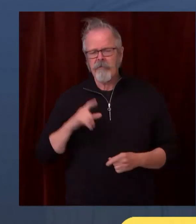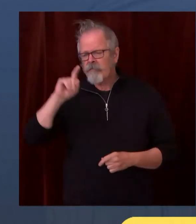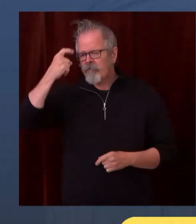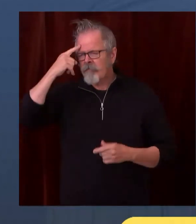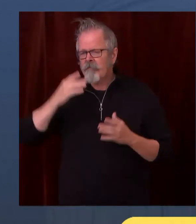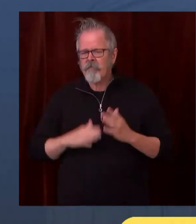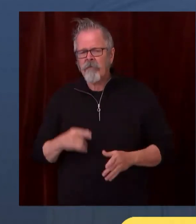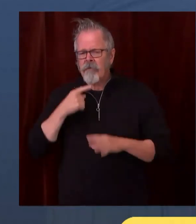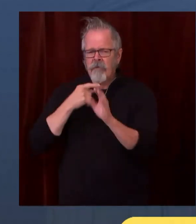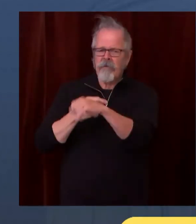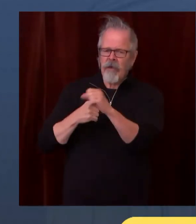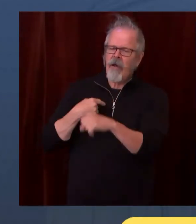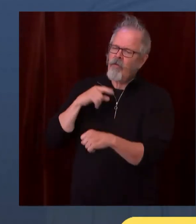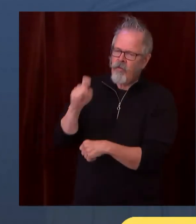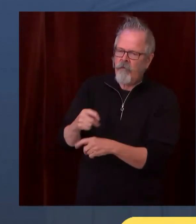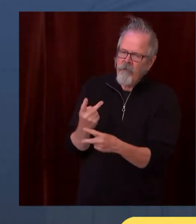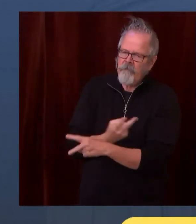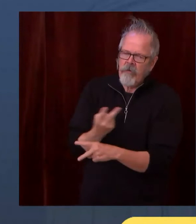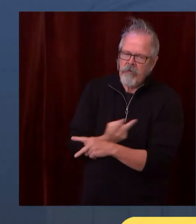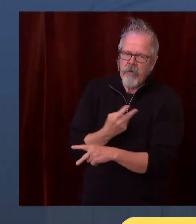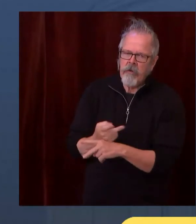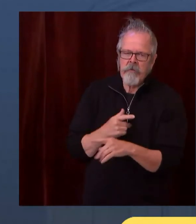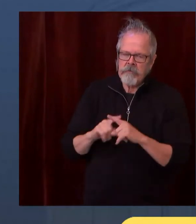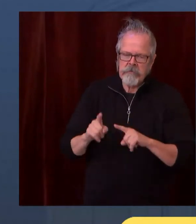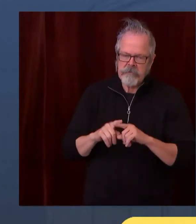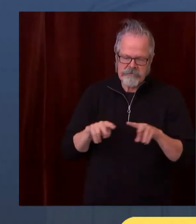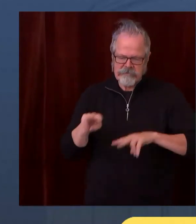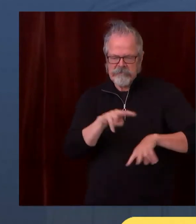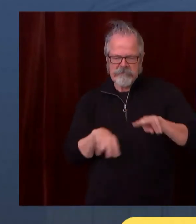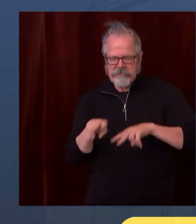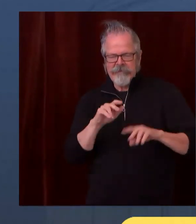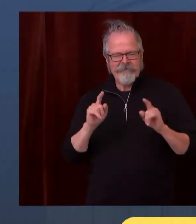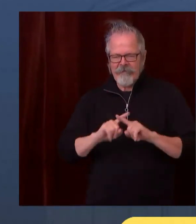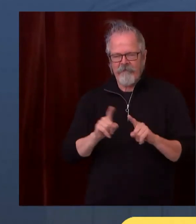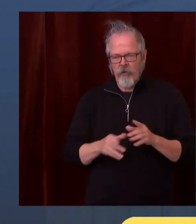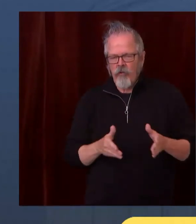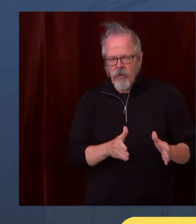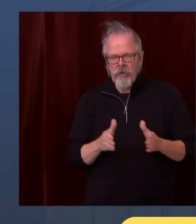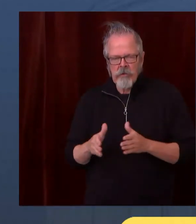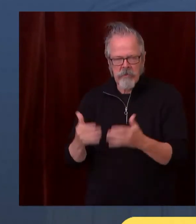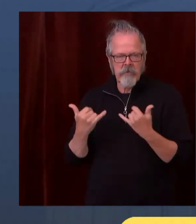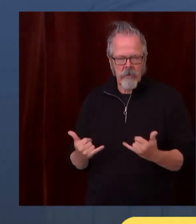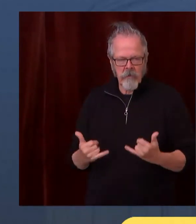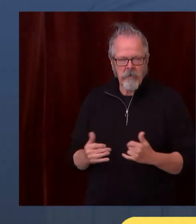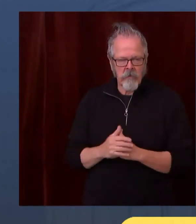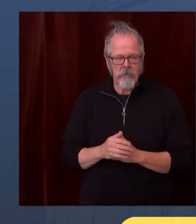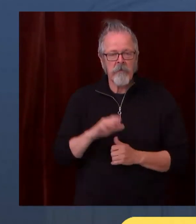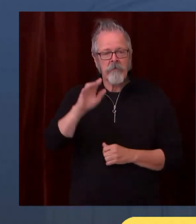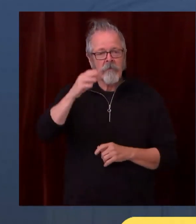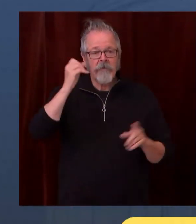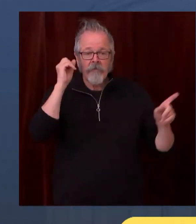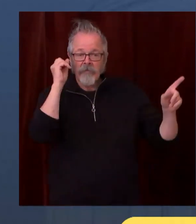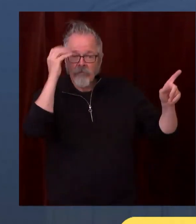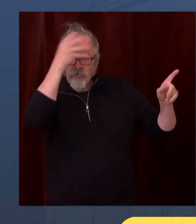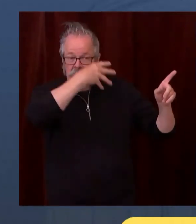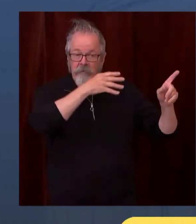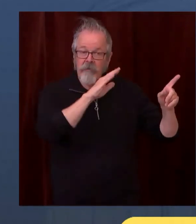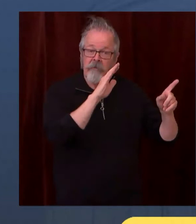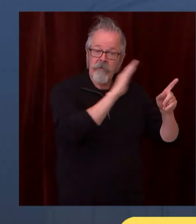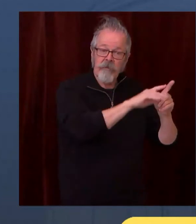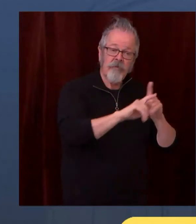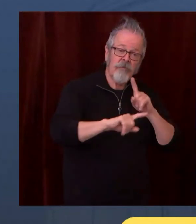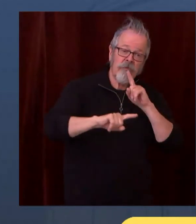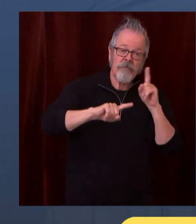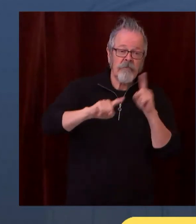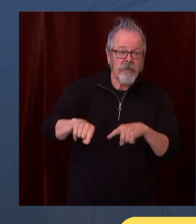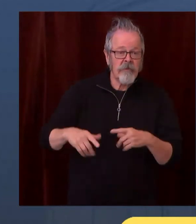this system, because the way the president set it up, a whole new system has to be set up to determine the eligibility for this